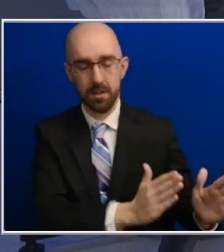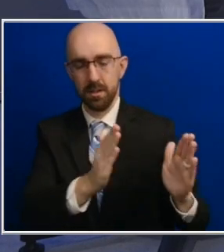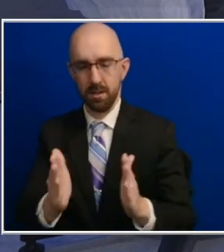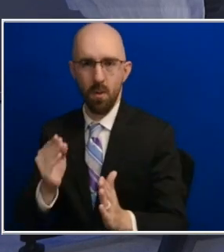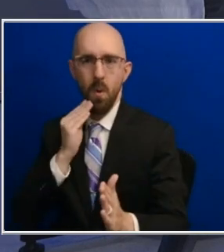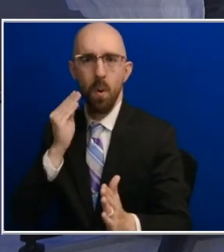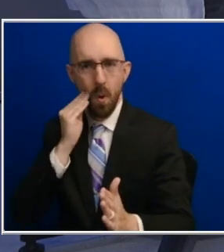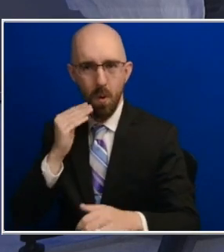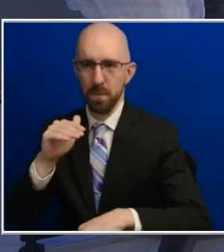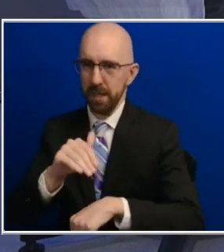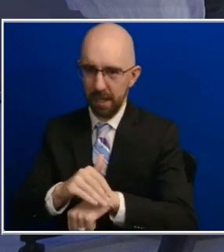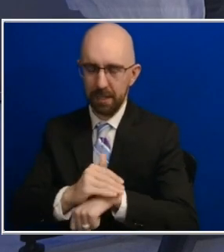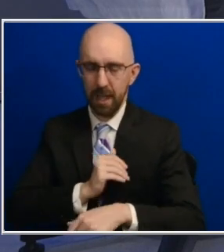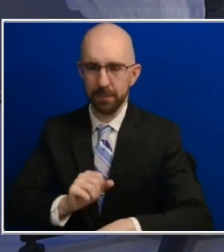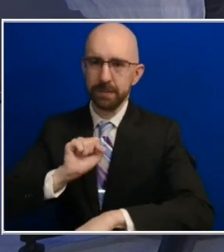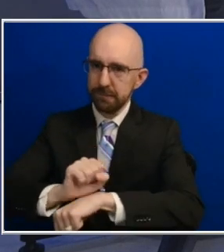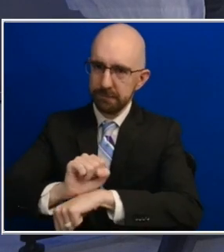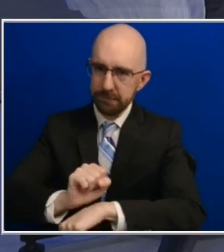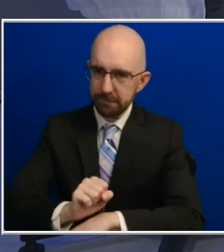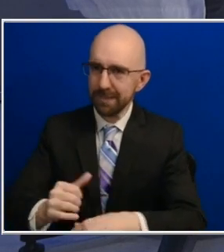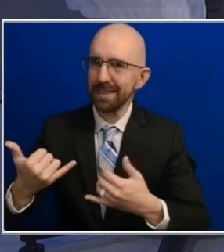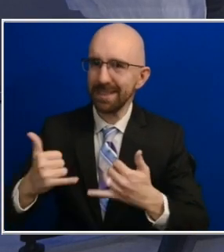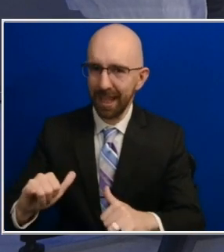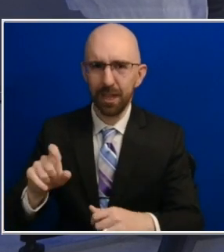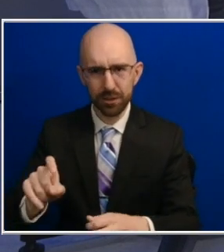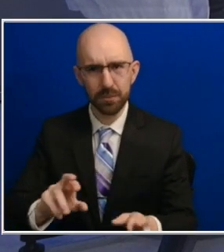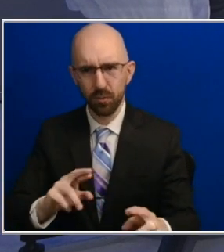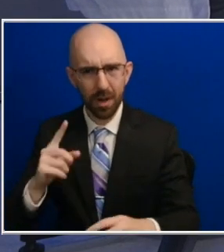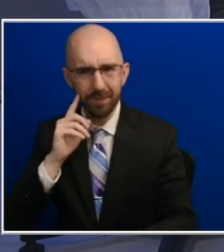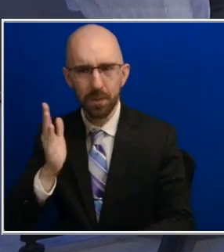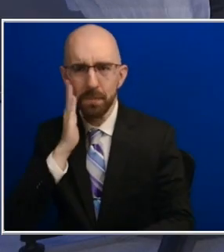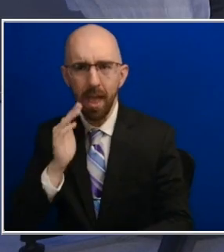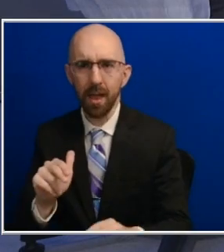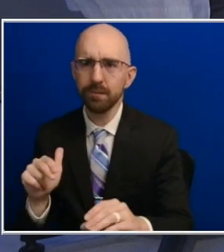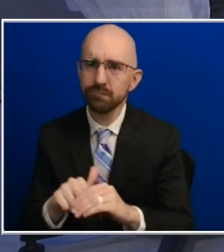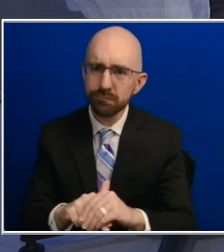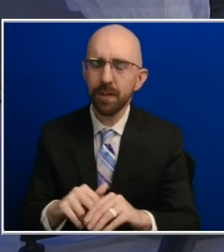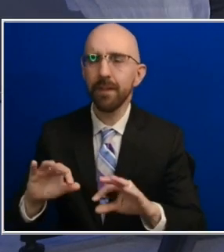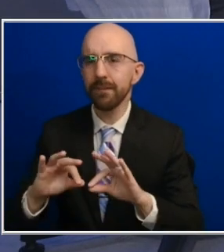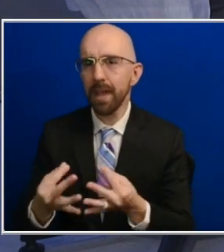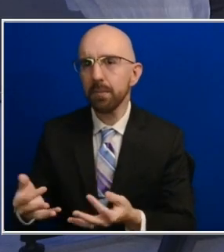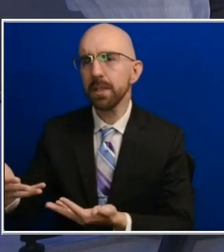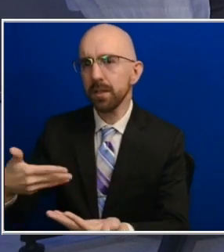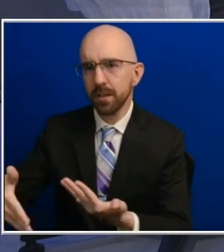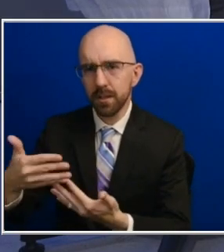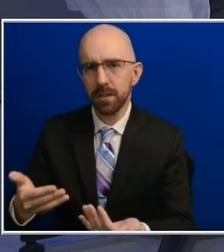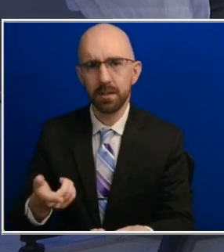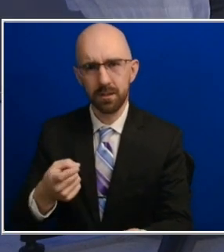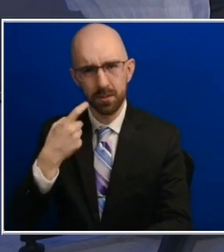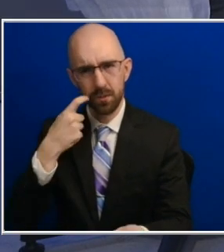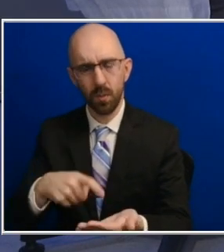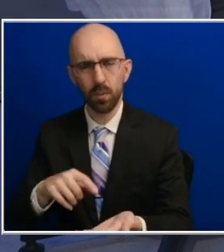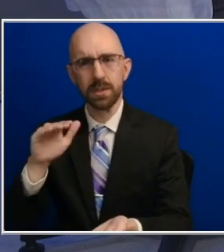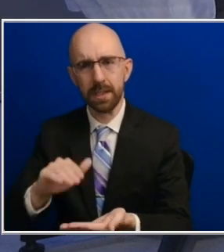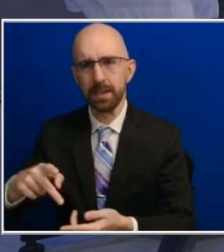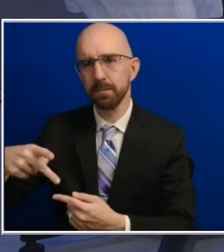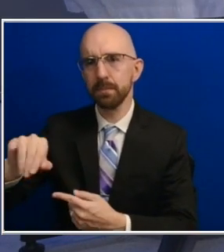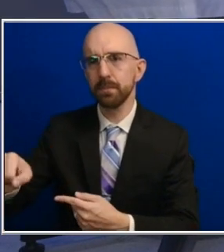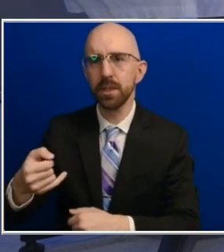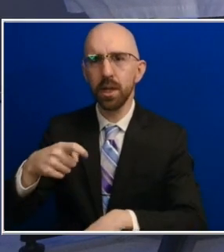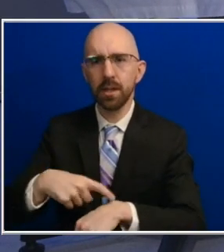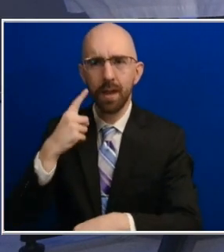what do? We should be getting ready for bed or spending some time with family. Have you noticed less pajama time for yourself and